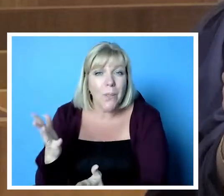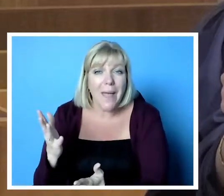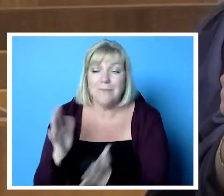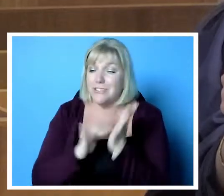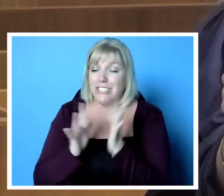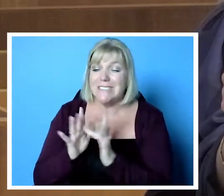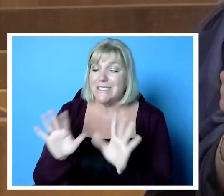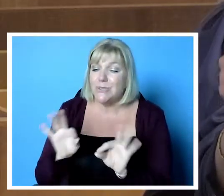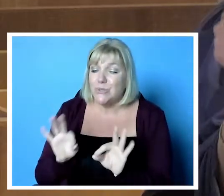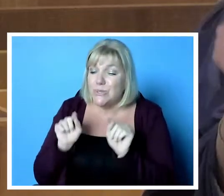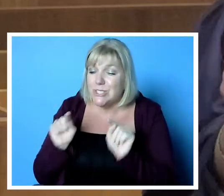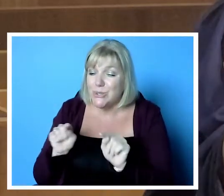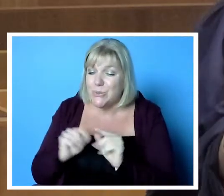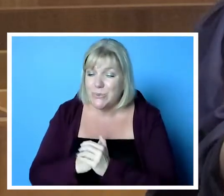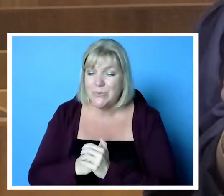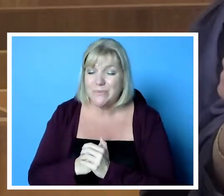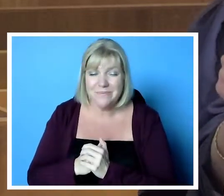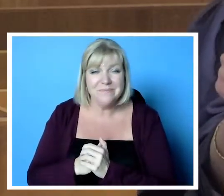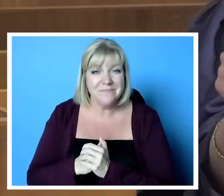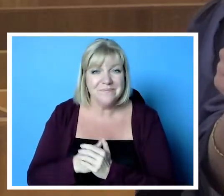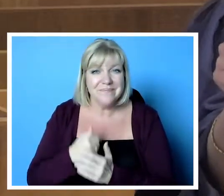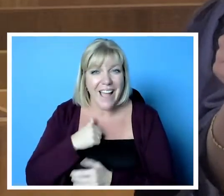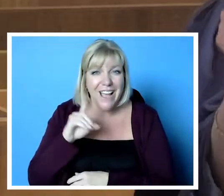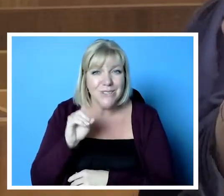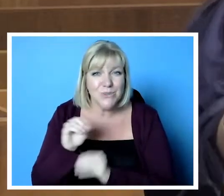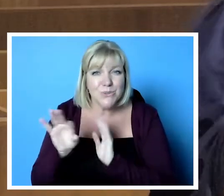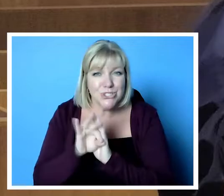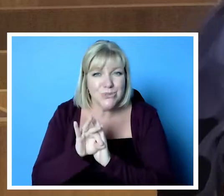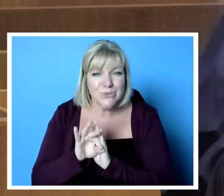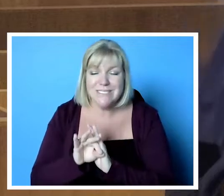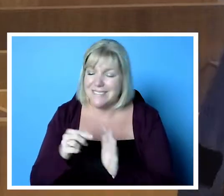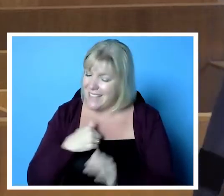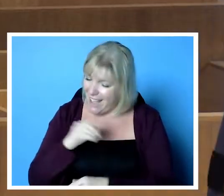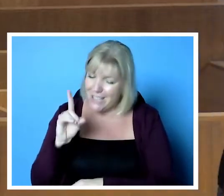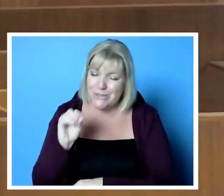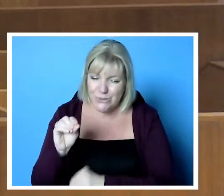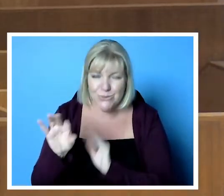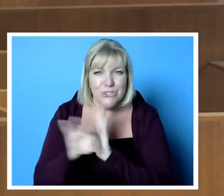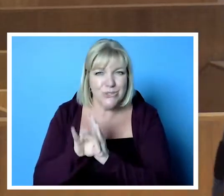you. I do choose. I do choose.